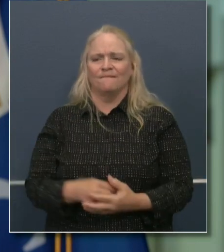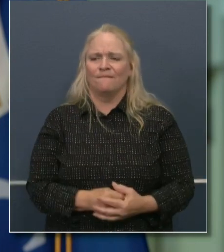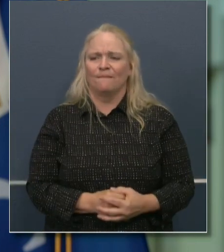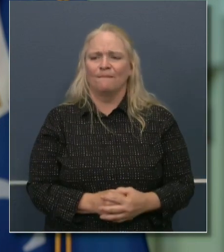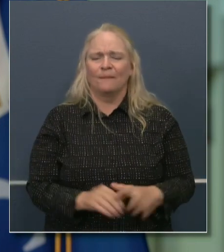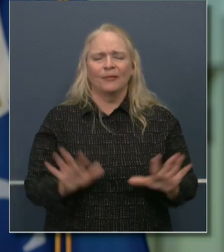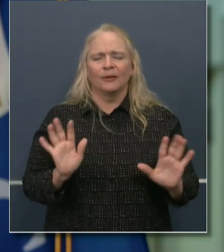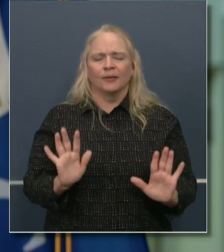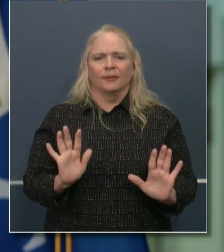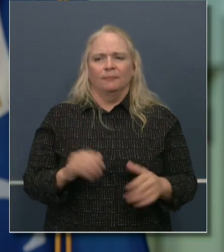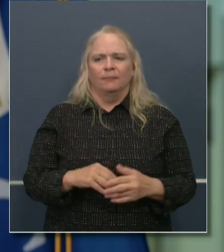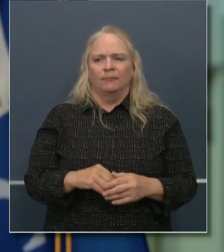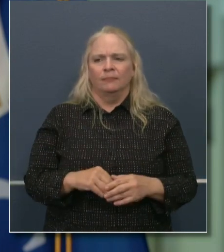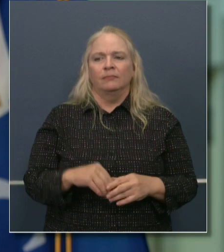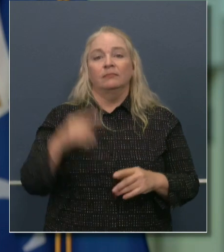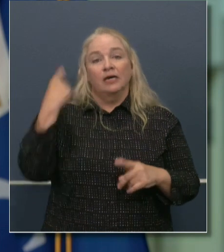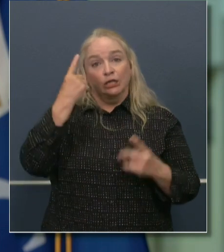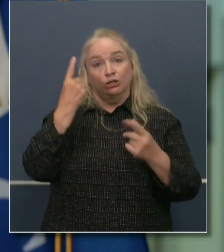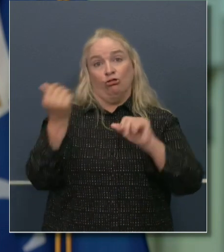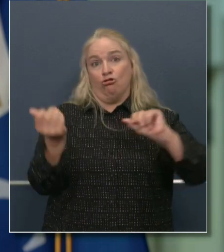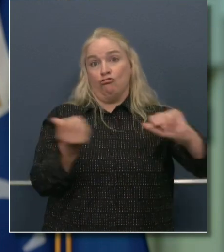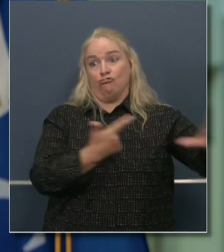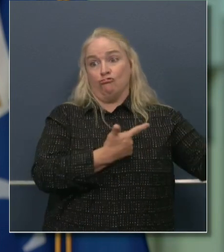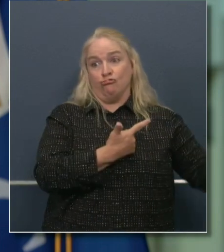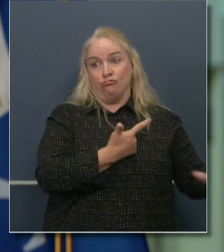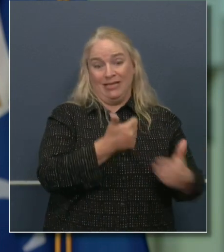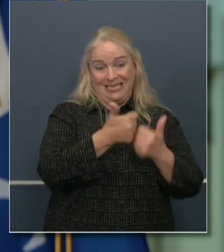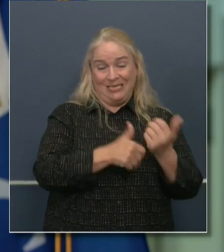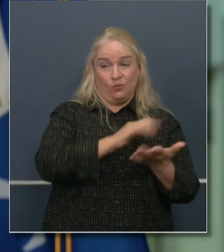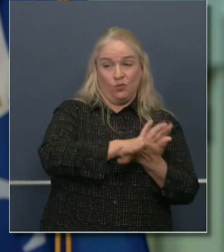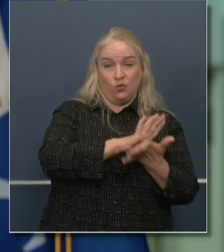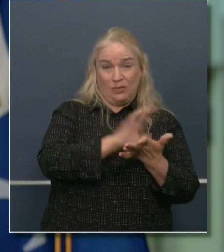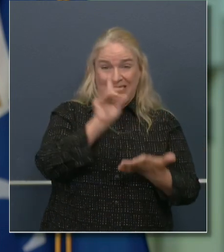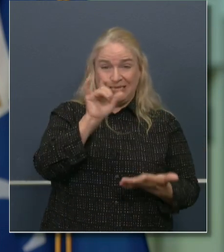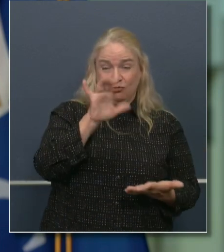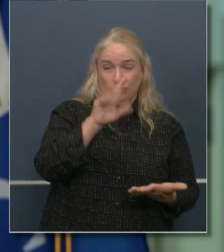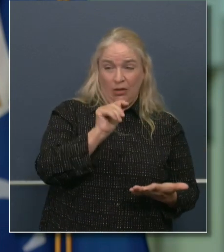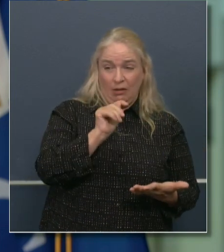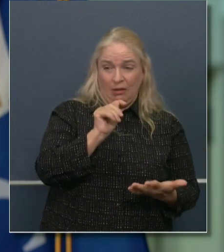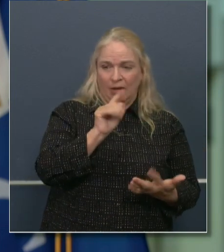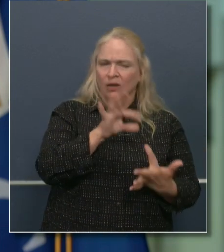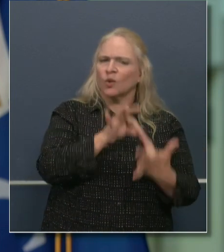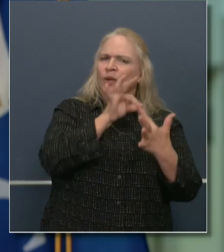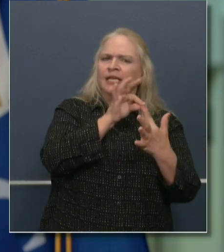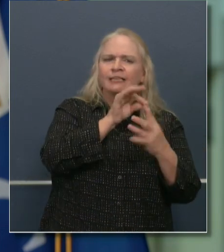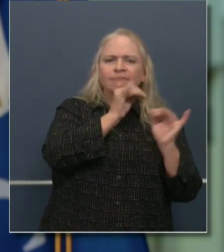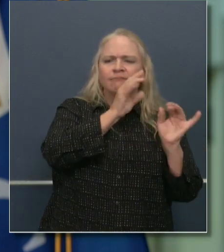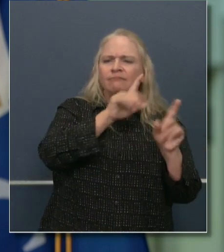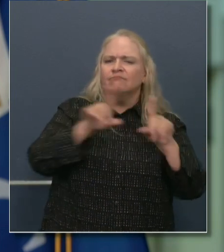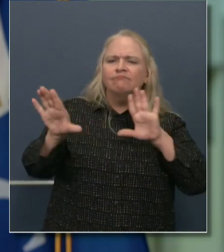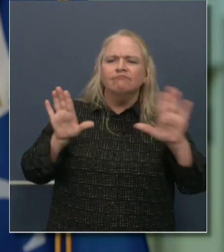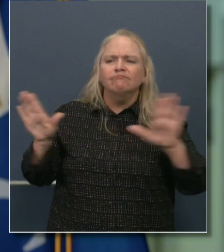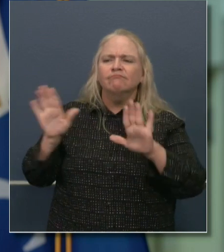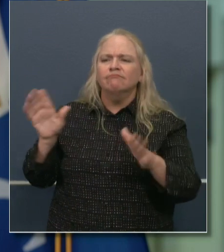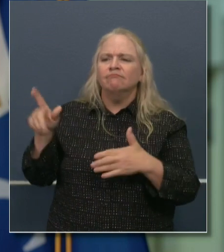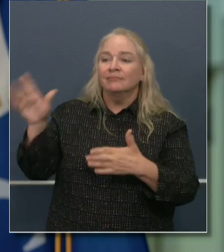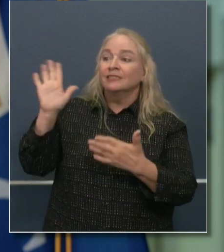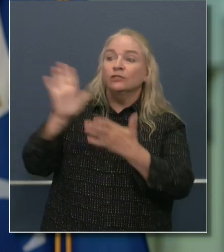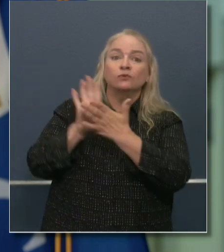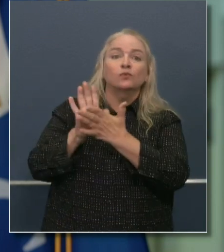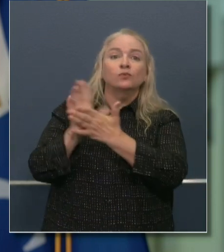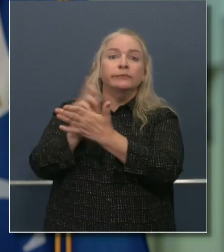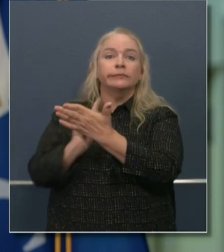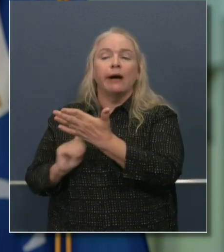our considerations. Each district stands unique and distinctive in terms of its physical designs, its physical